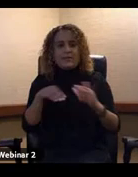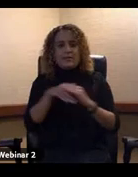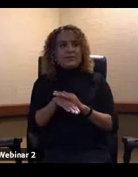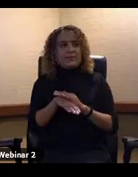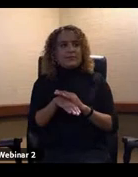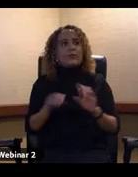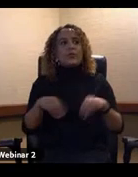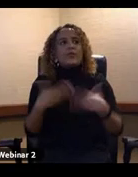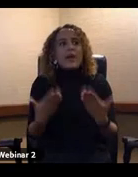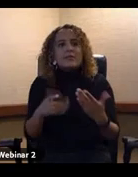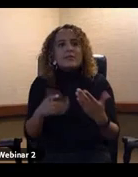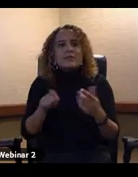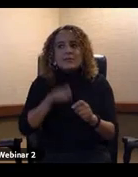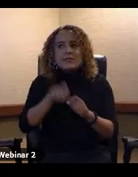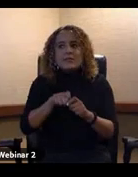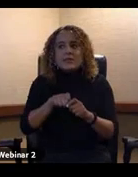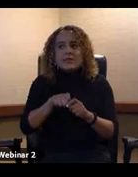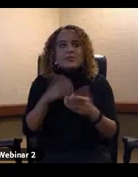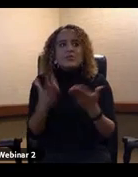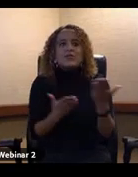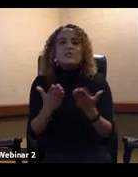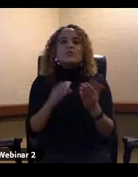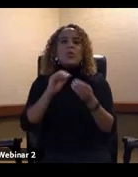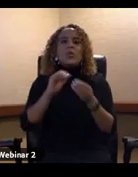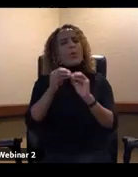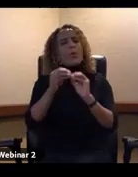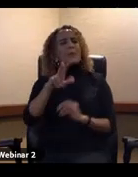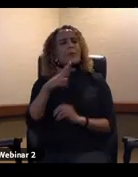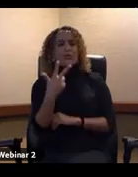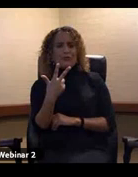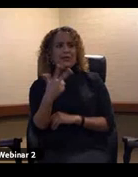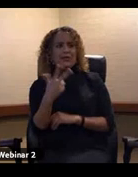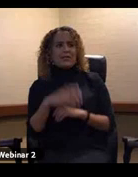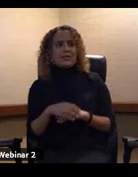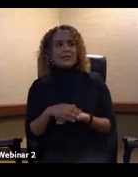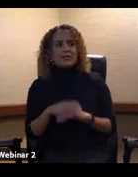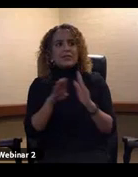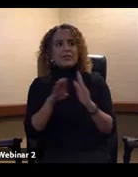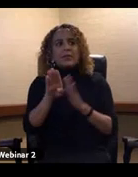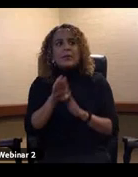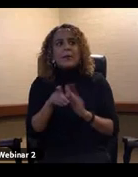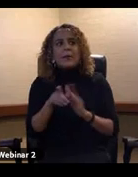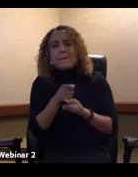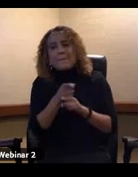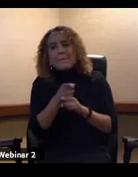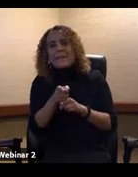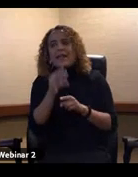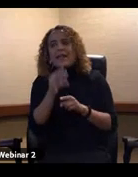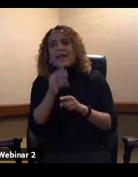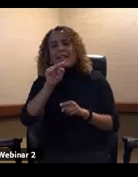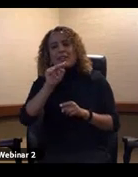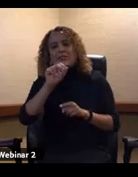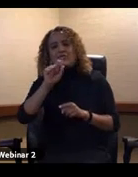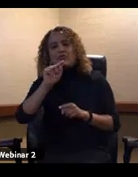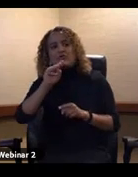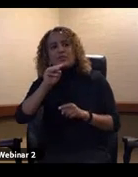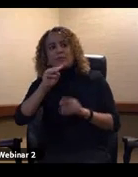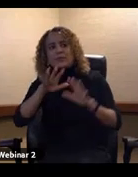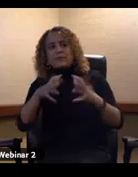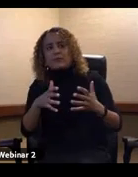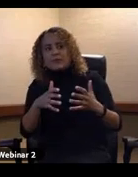population-specific program to provide victim services for survivors, where number 3 is to develop the capacity of mainstream victim service